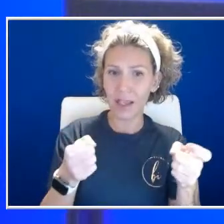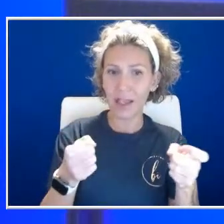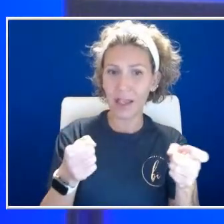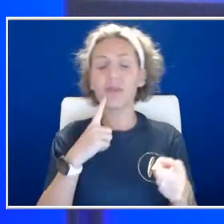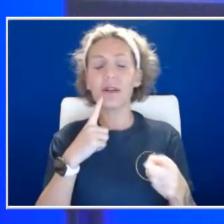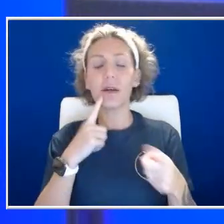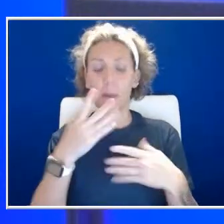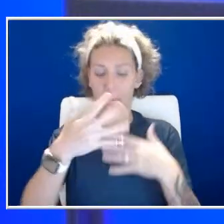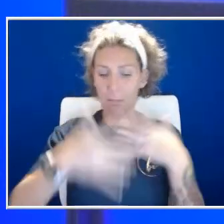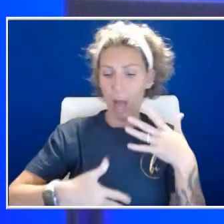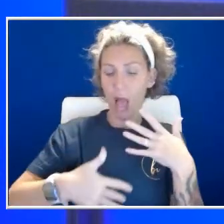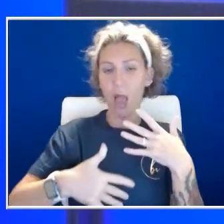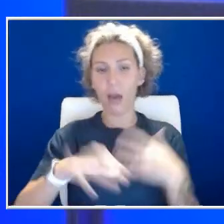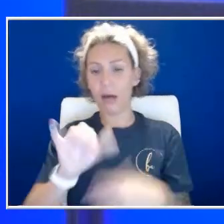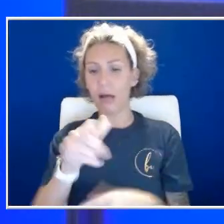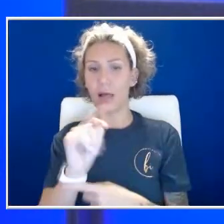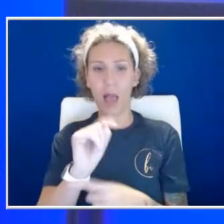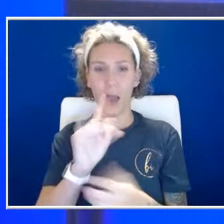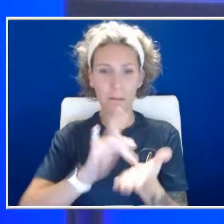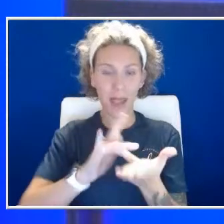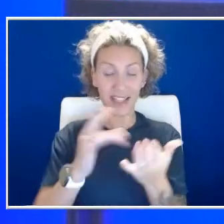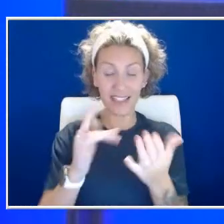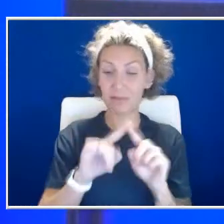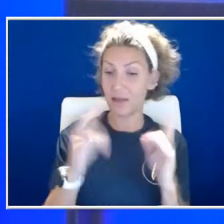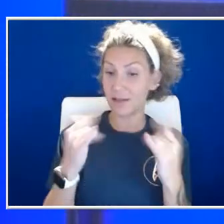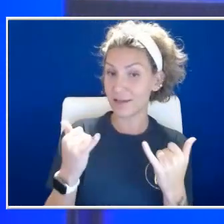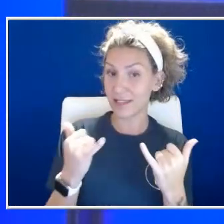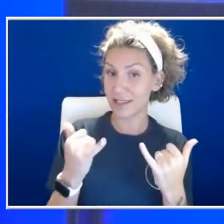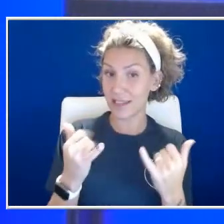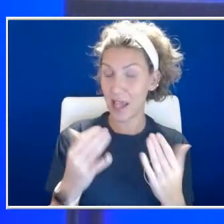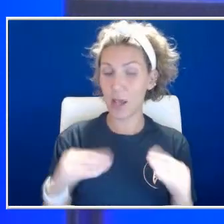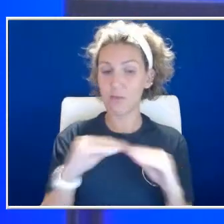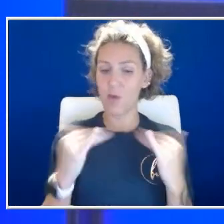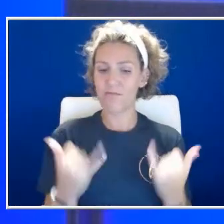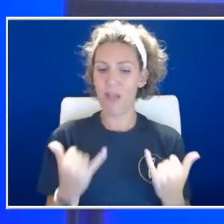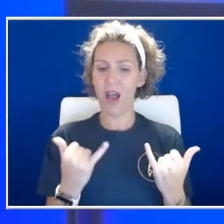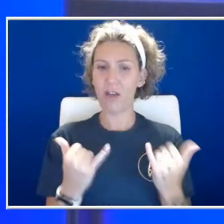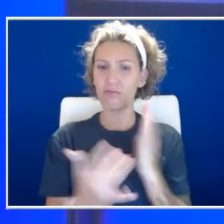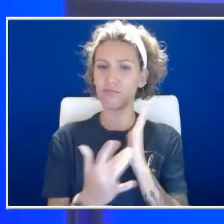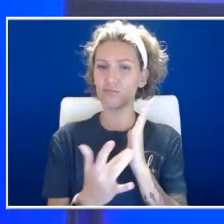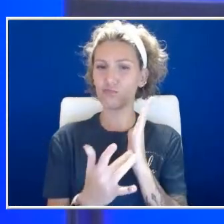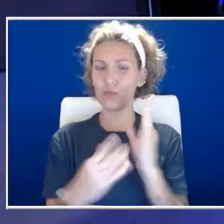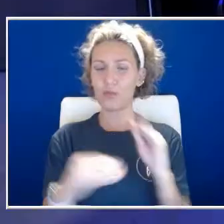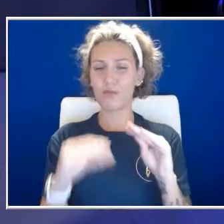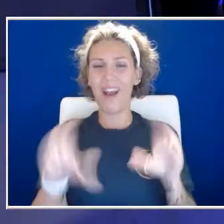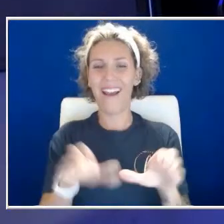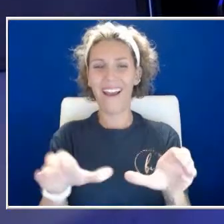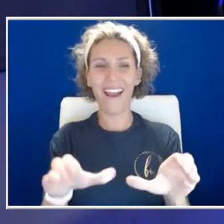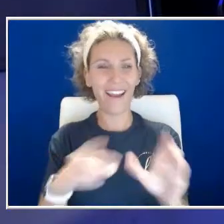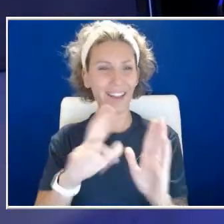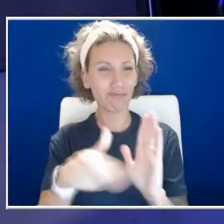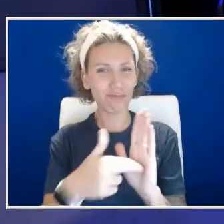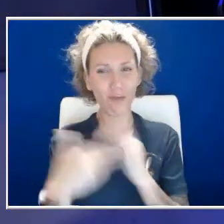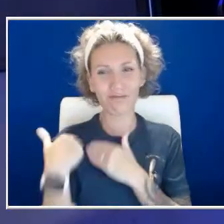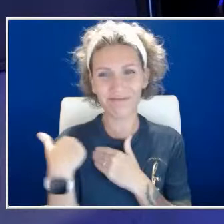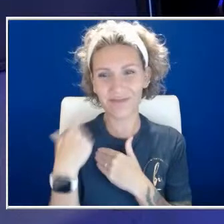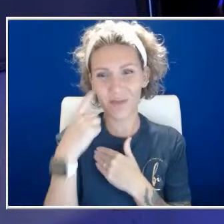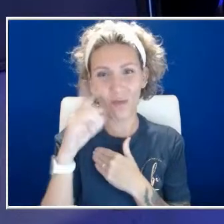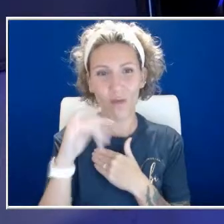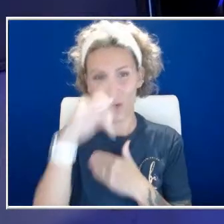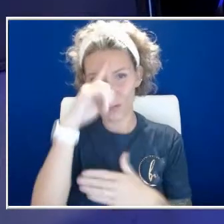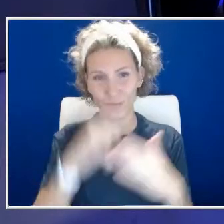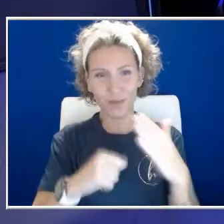But today, a modern technique lets doctors take a much more active role in the treatment of strokes. And we are happy to have one of our patients joining us,